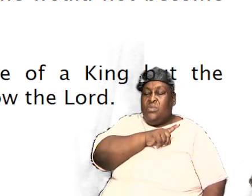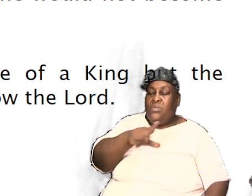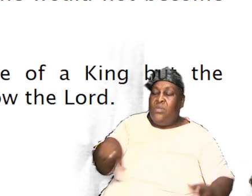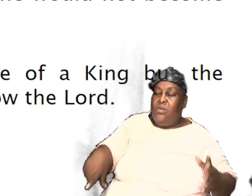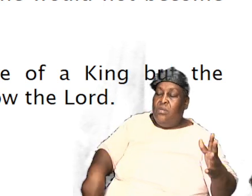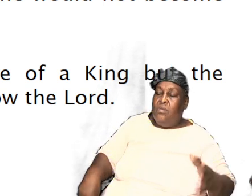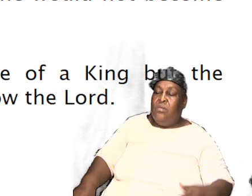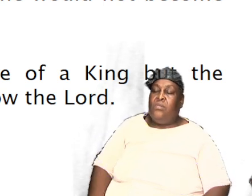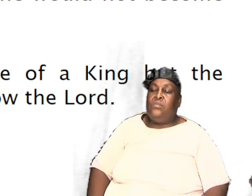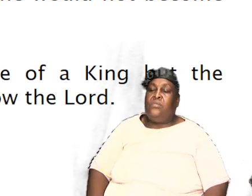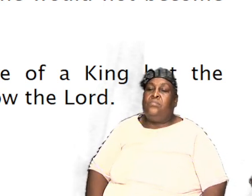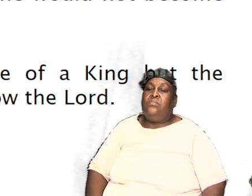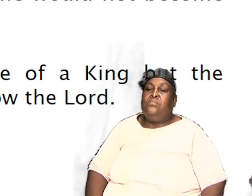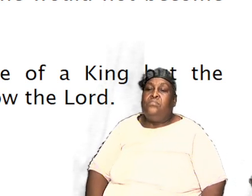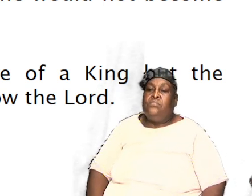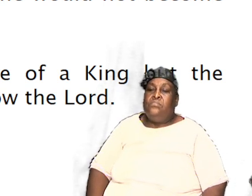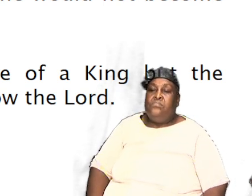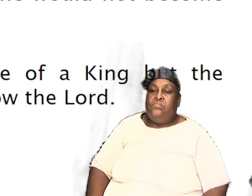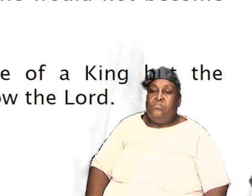know the Lord.